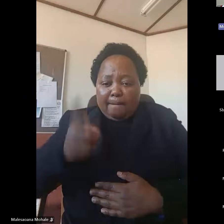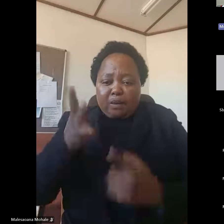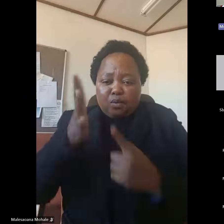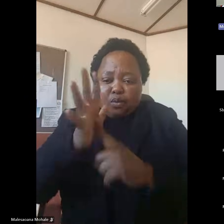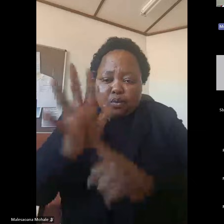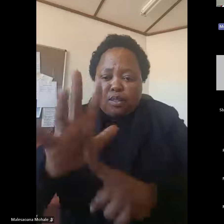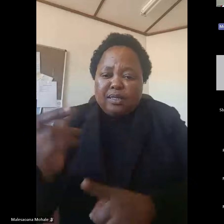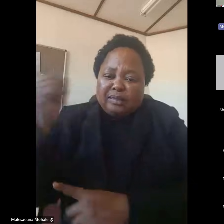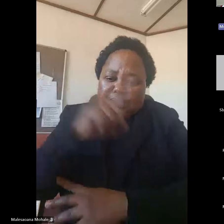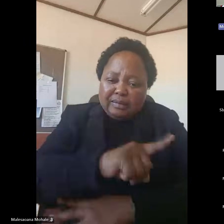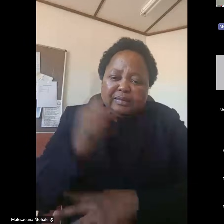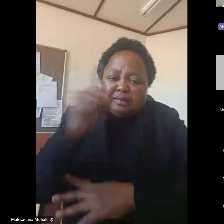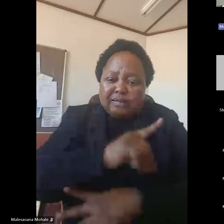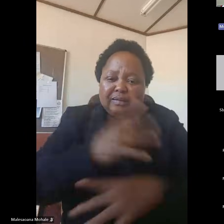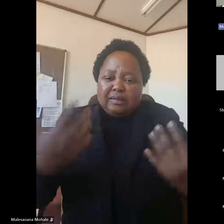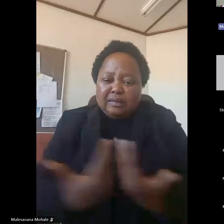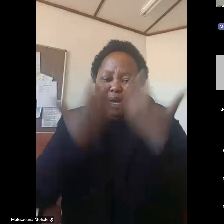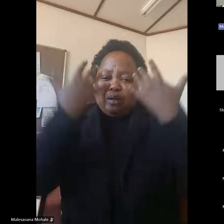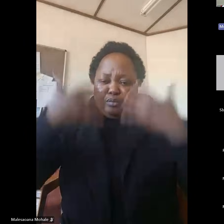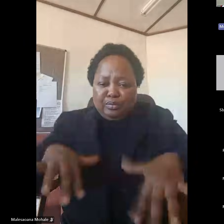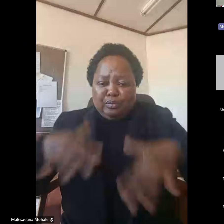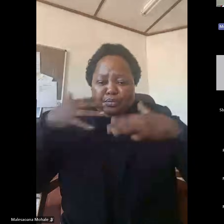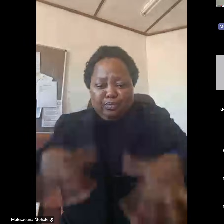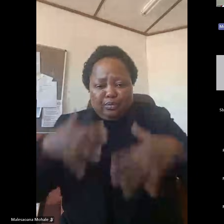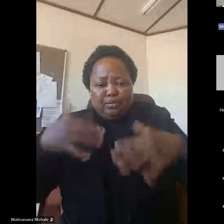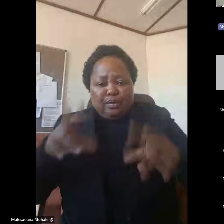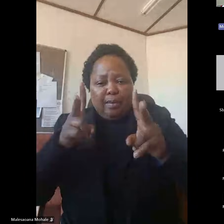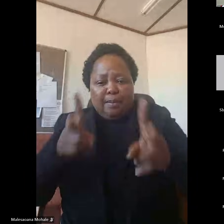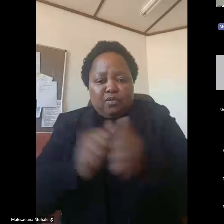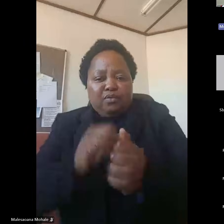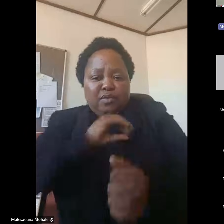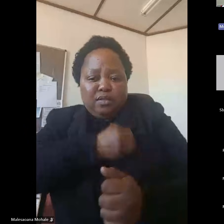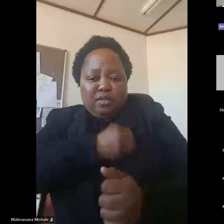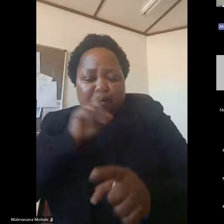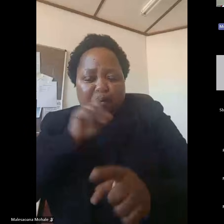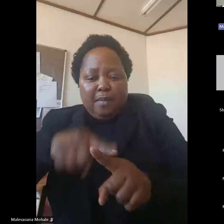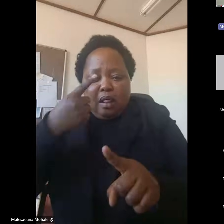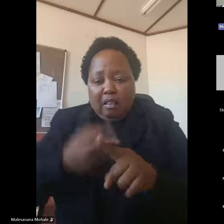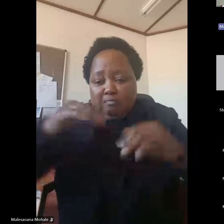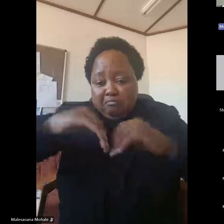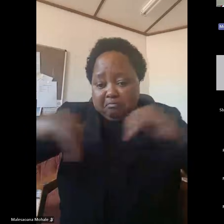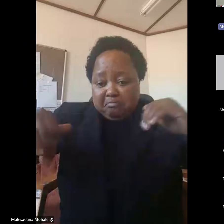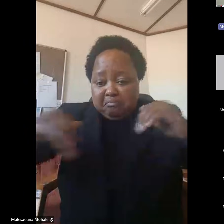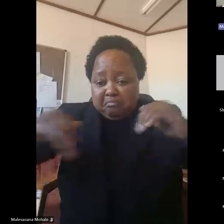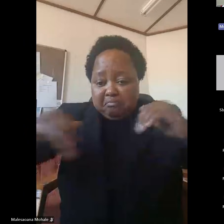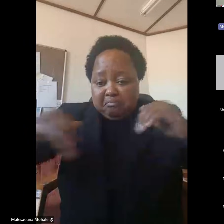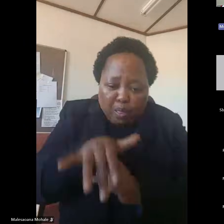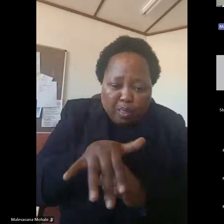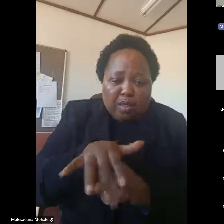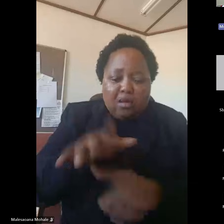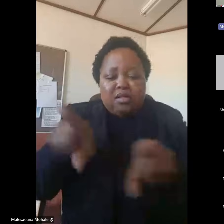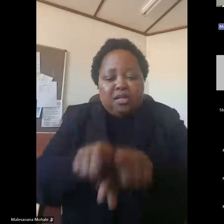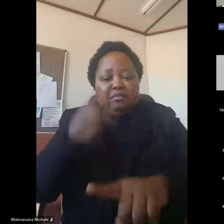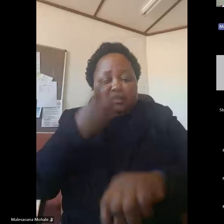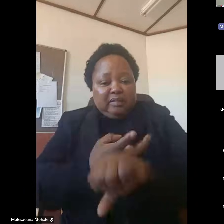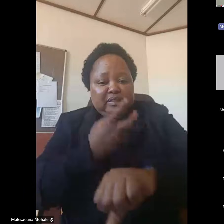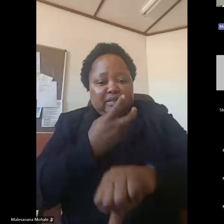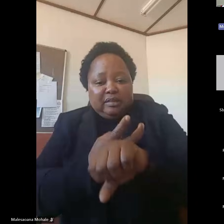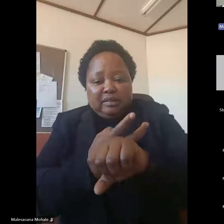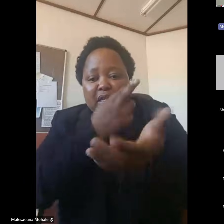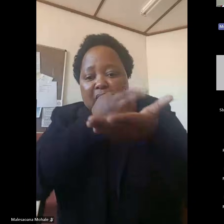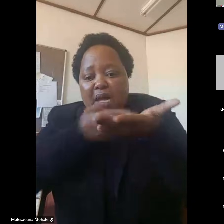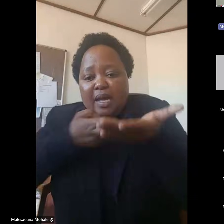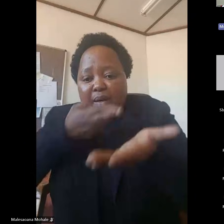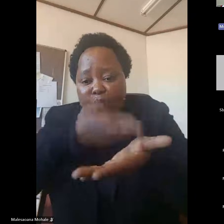faced by persons with disabilities, including exploitation, difficulties in reporting GBV, and